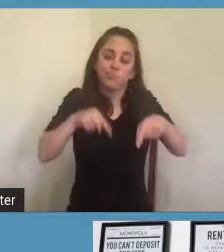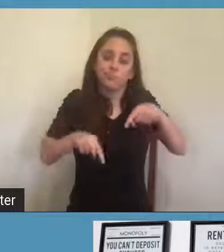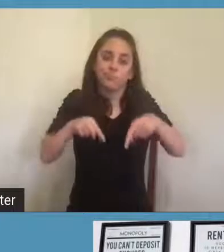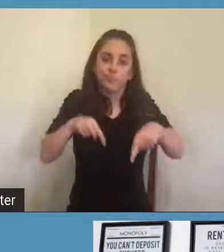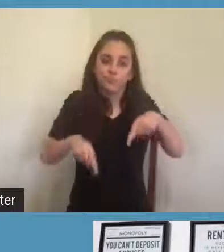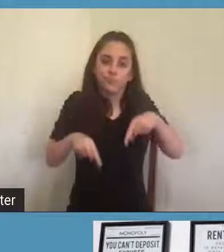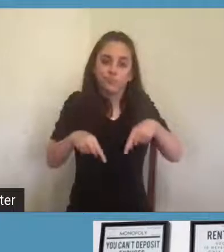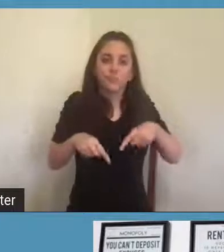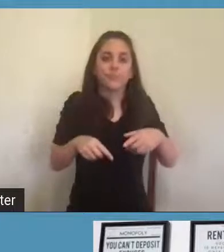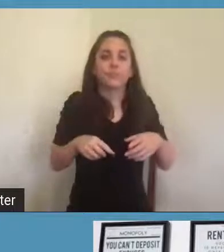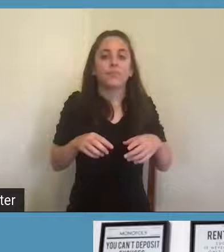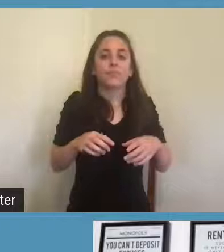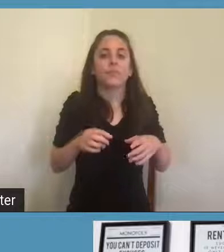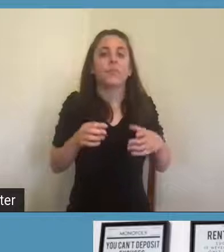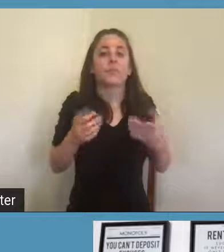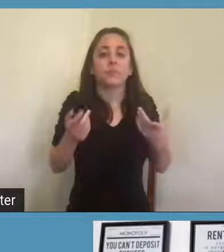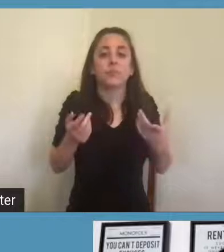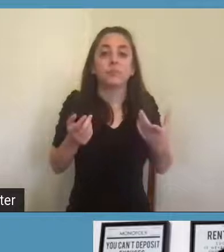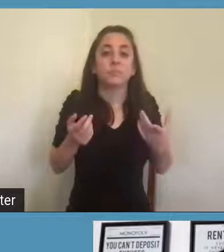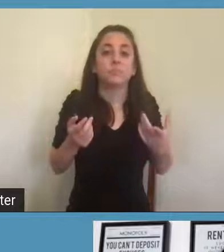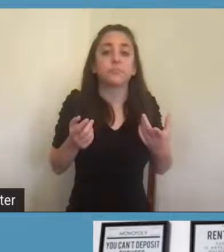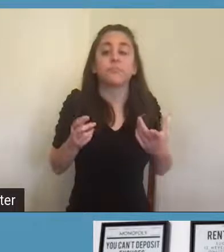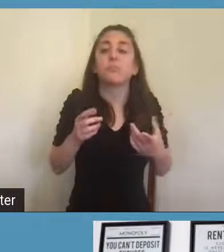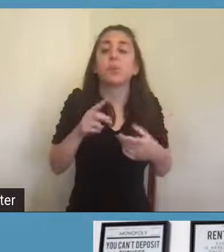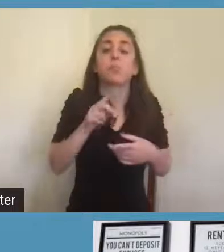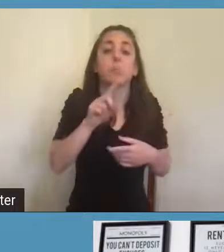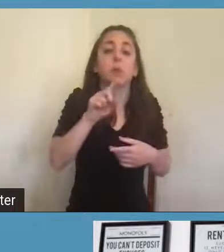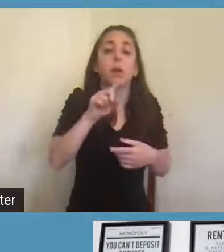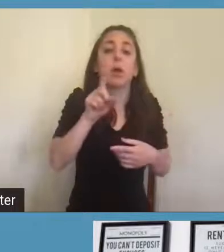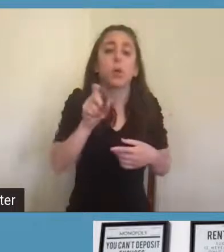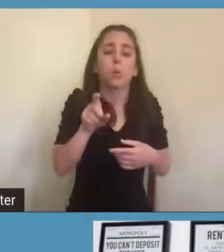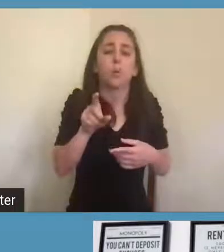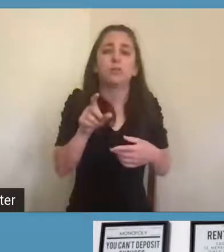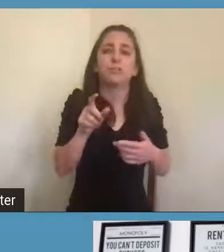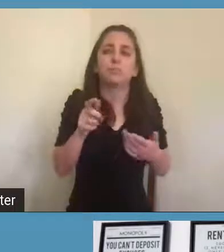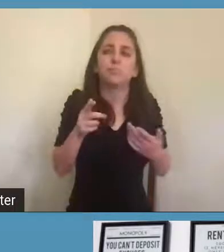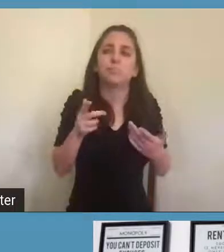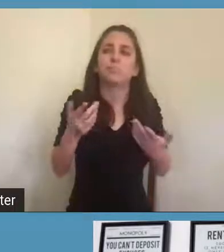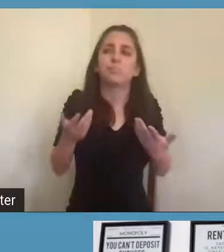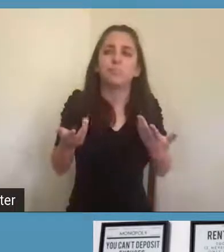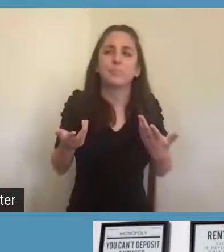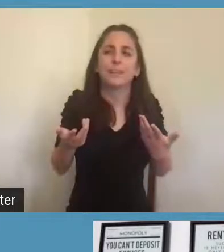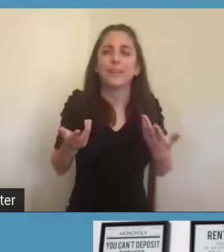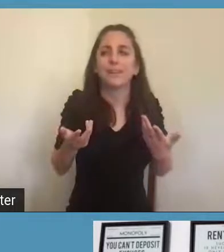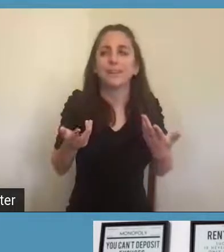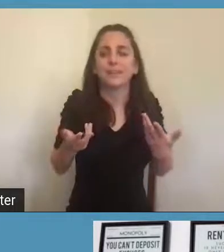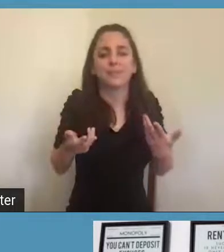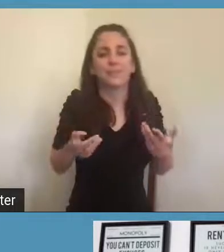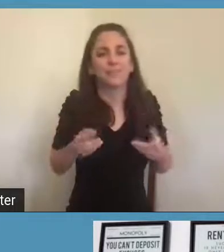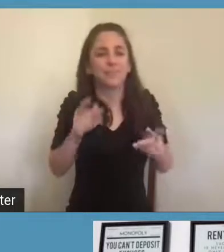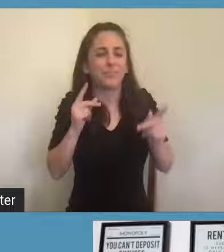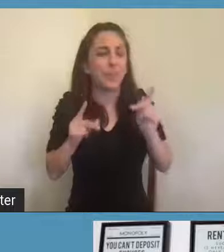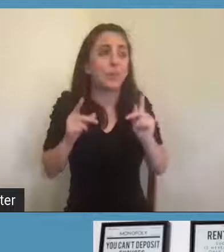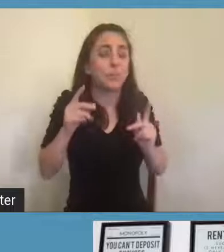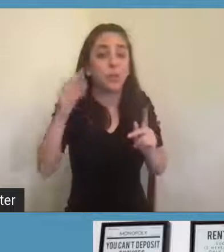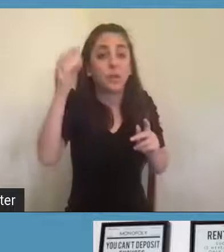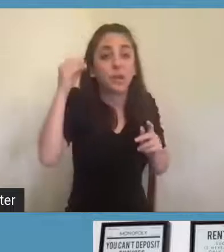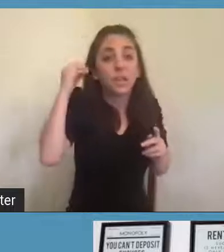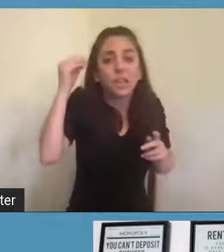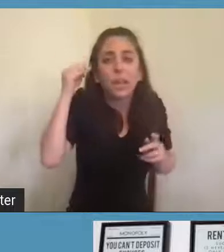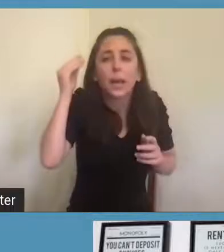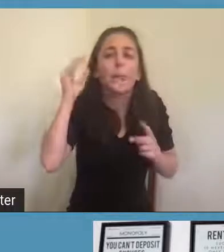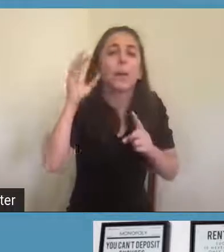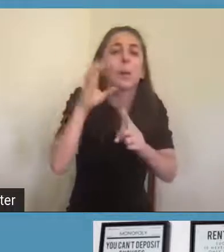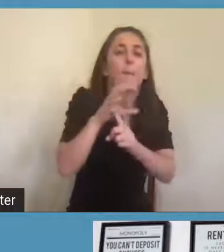So as sort of a follow-up to that question, then should people be thinking about what's popular and